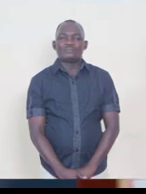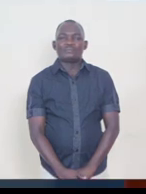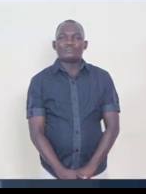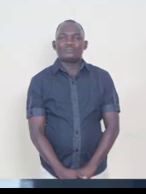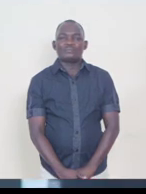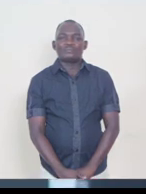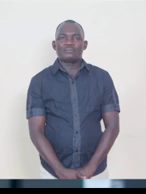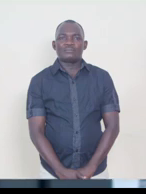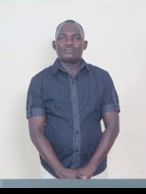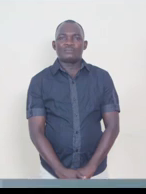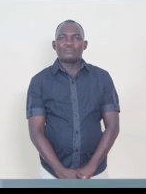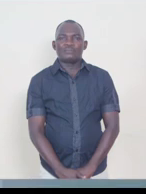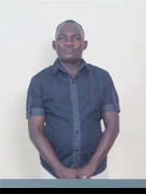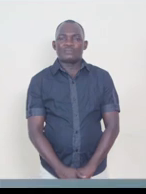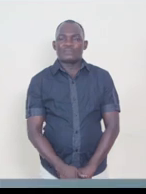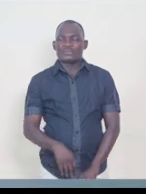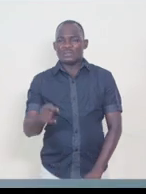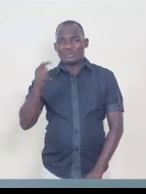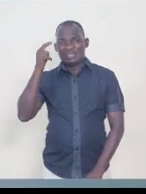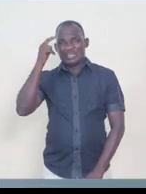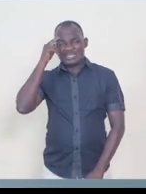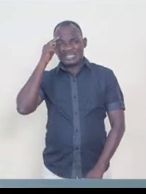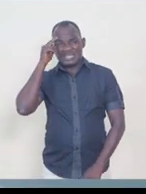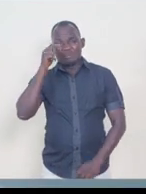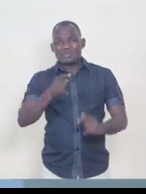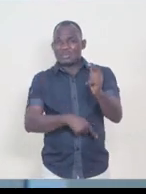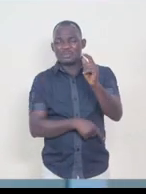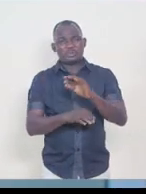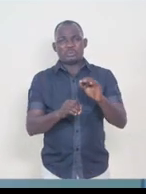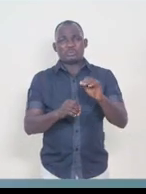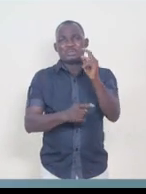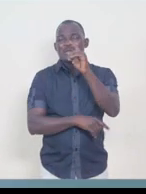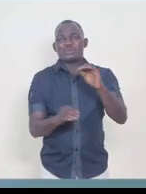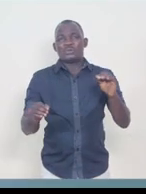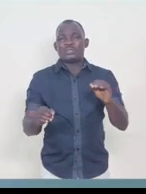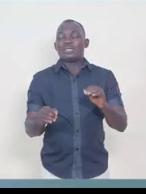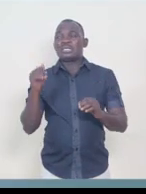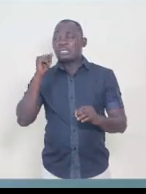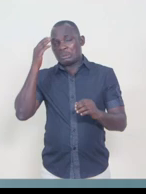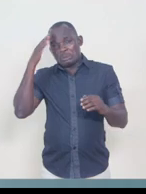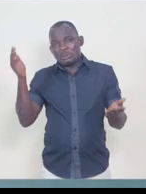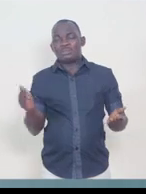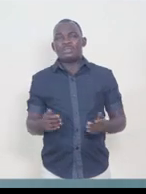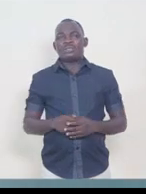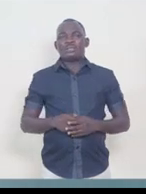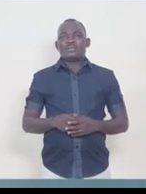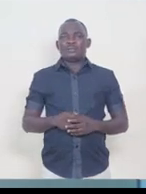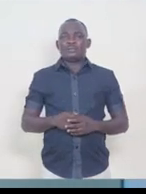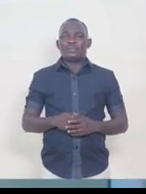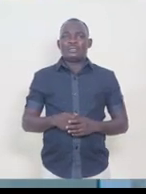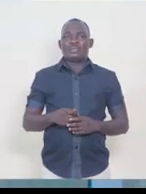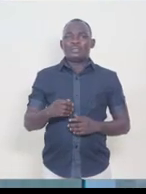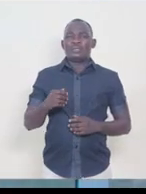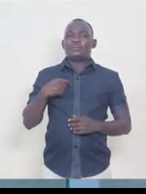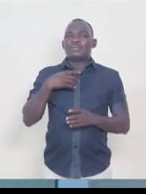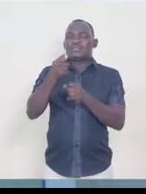Don't you think you were being harsh on her? You think I was? You could have done more. Really? Yes. How more could I have done to this? I got your